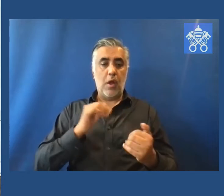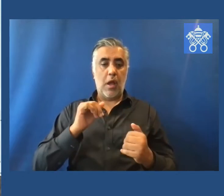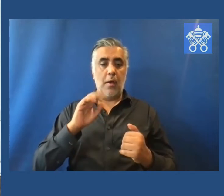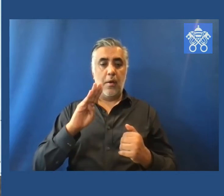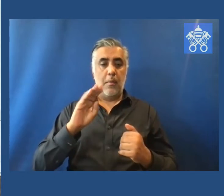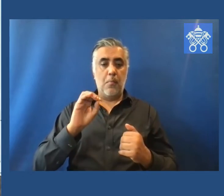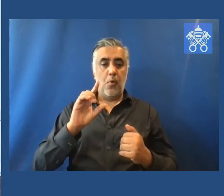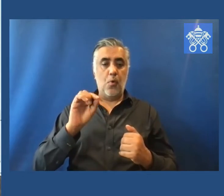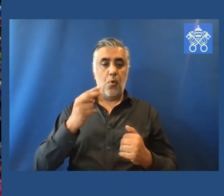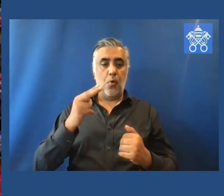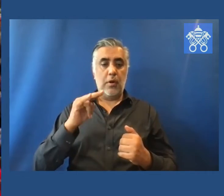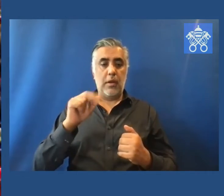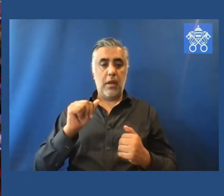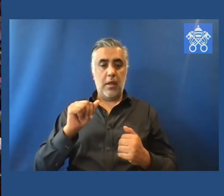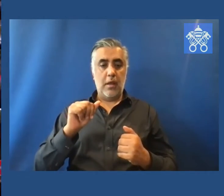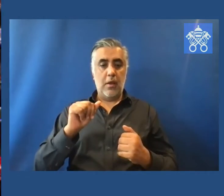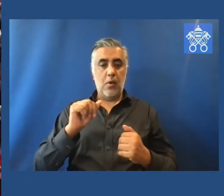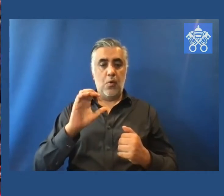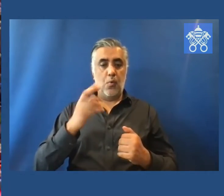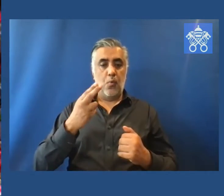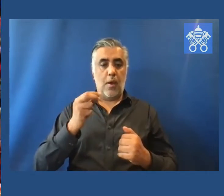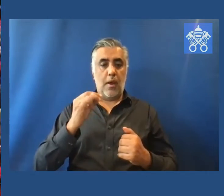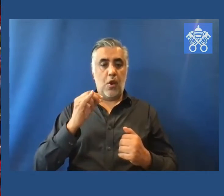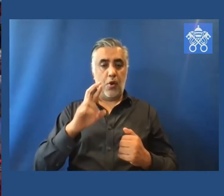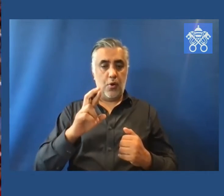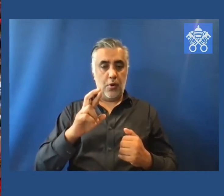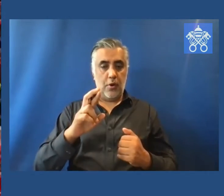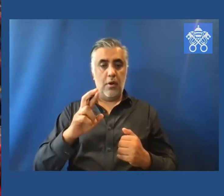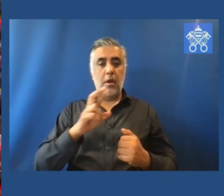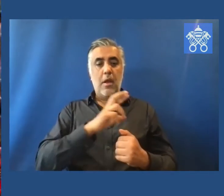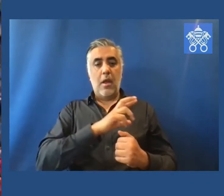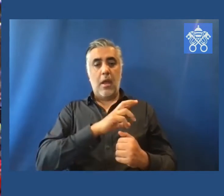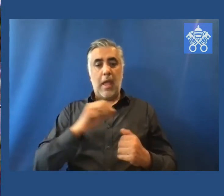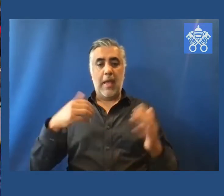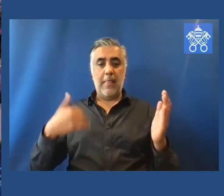the little choir of Antoniano of Bologna,